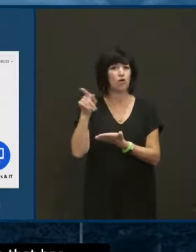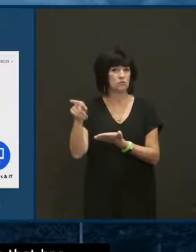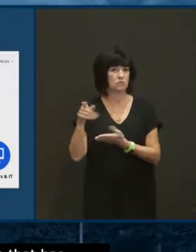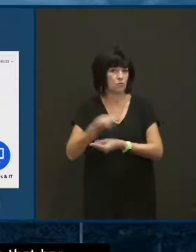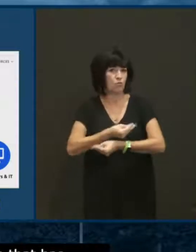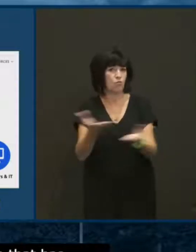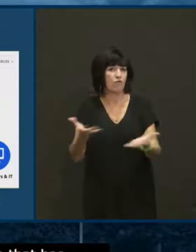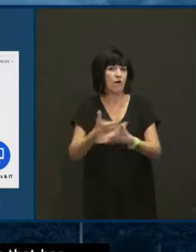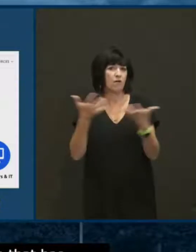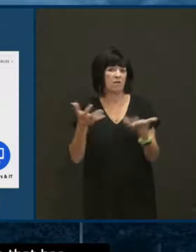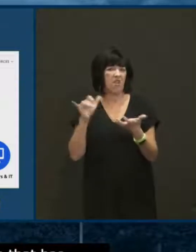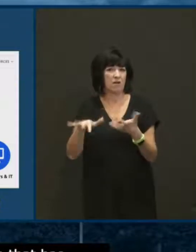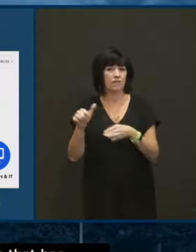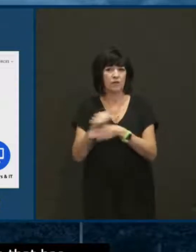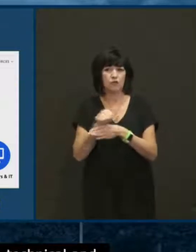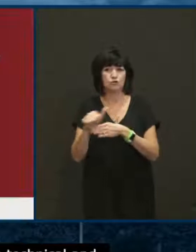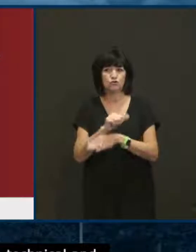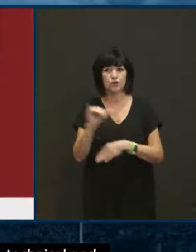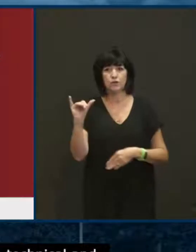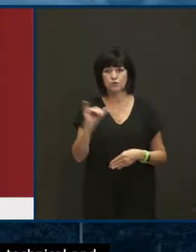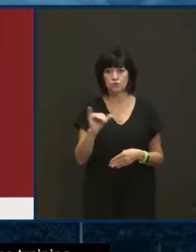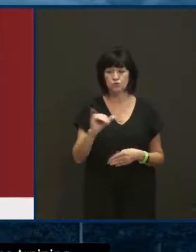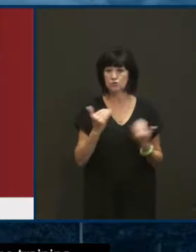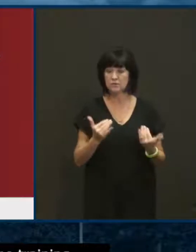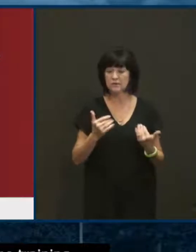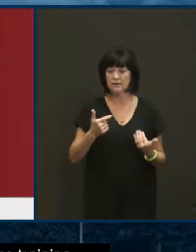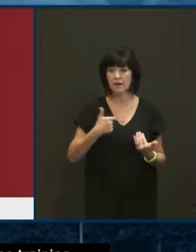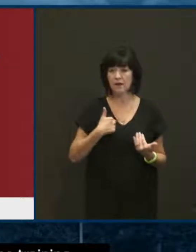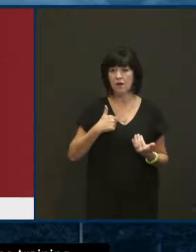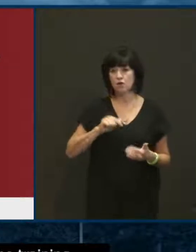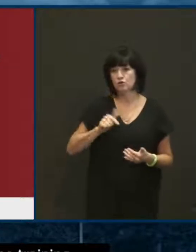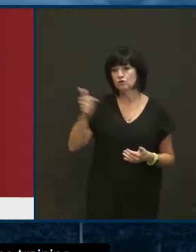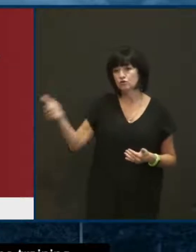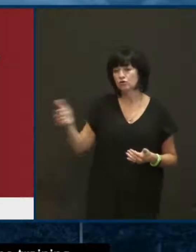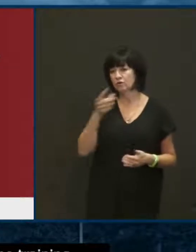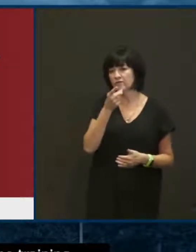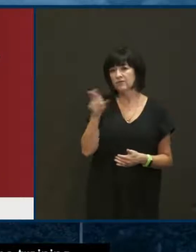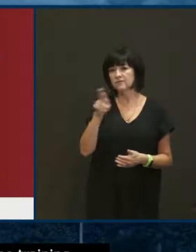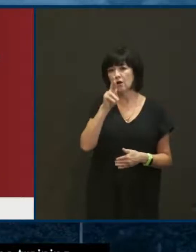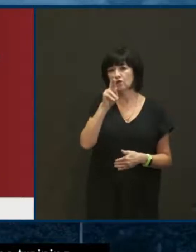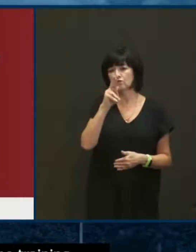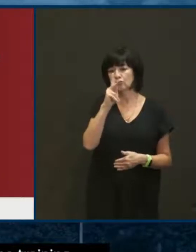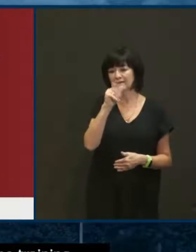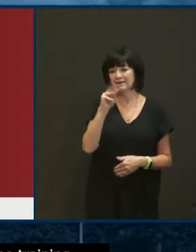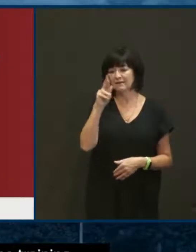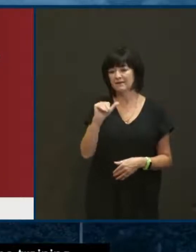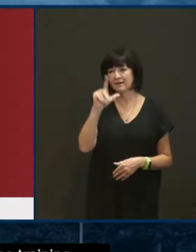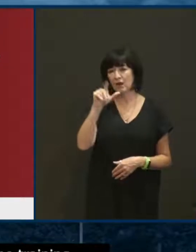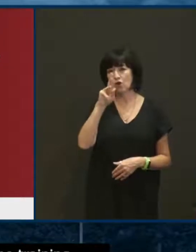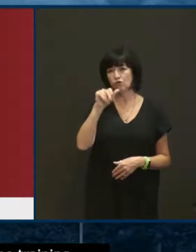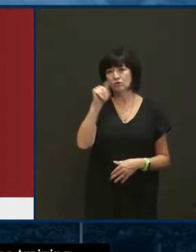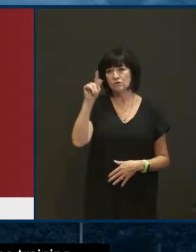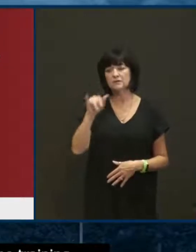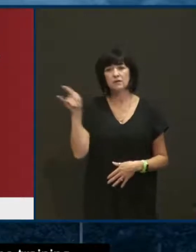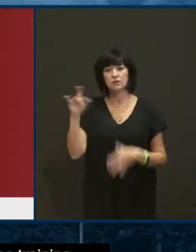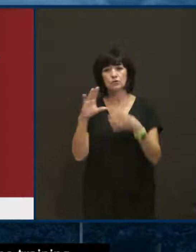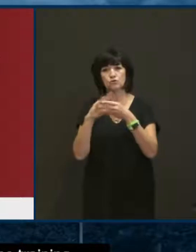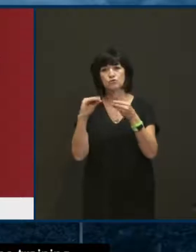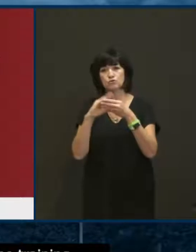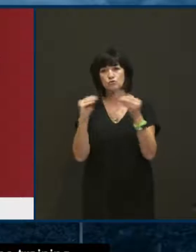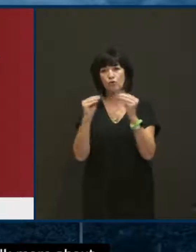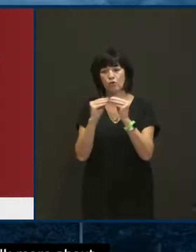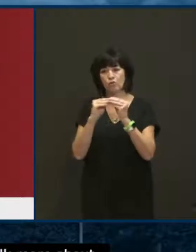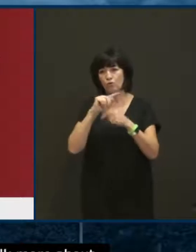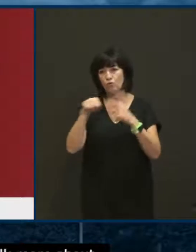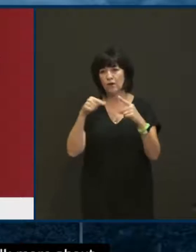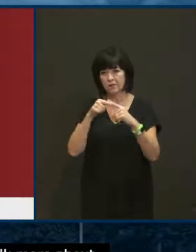So with that, I'm going to turn it over to Dr. Carol Rotte to talk a little bit more about testing, to talk a little bit more about